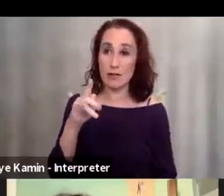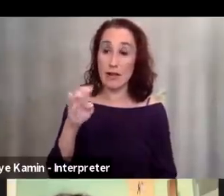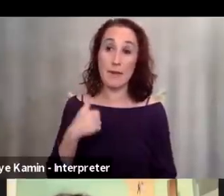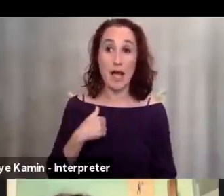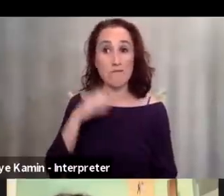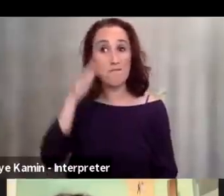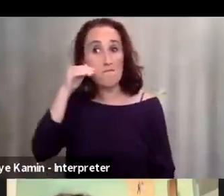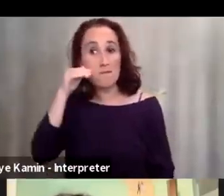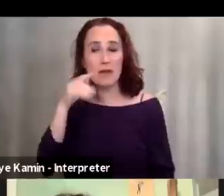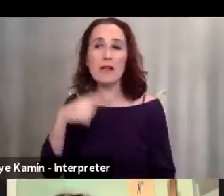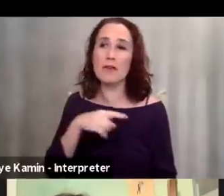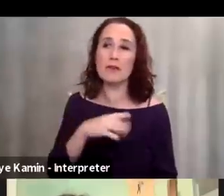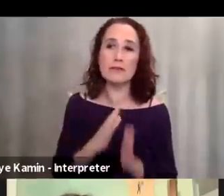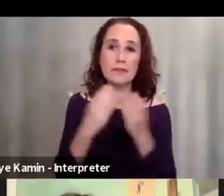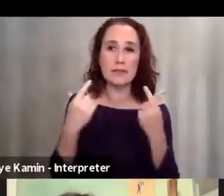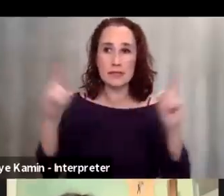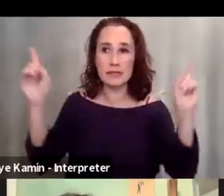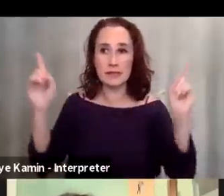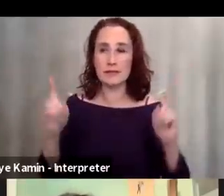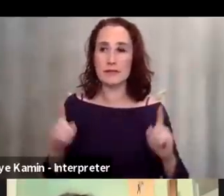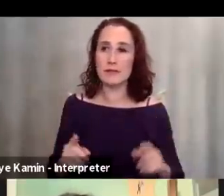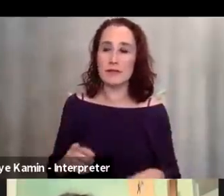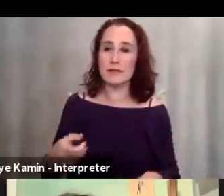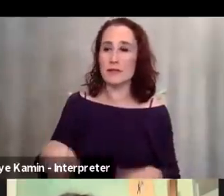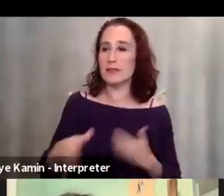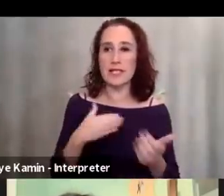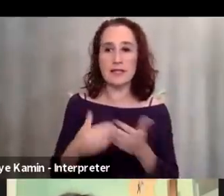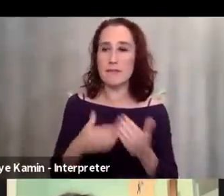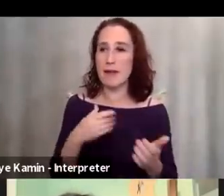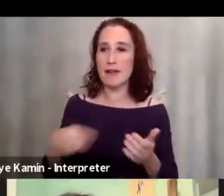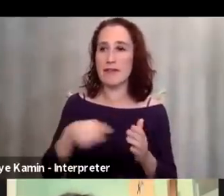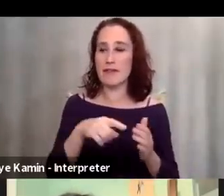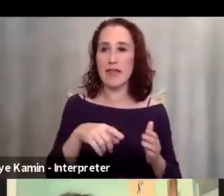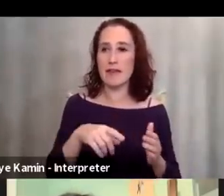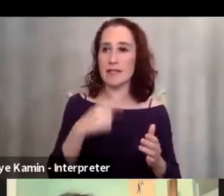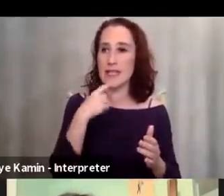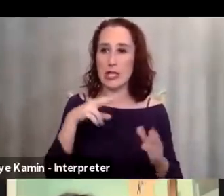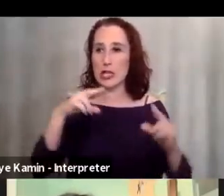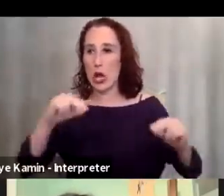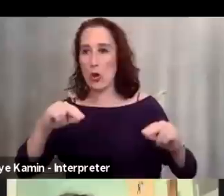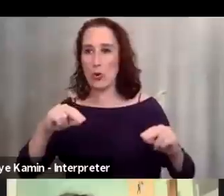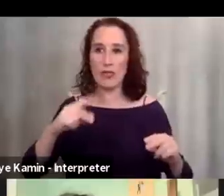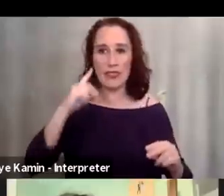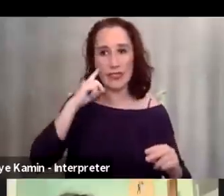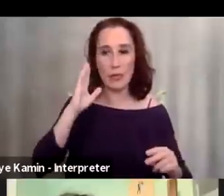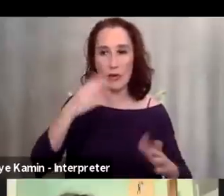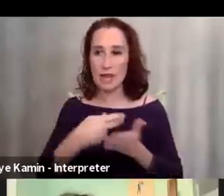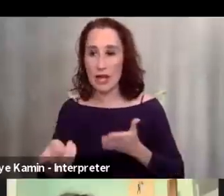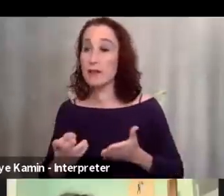wound up being successful in spite of all those people. And so I think that,